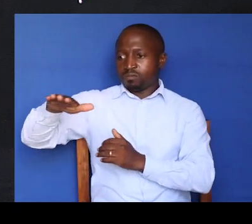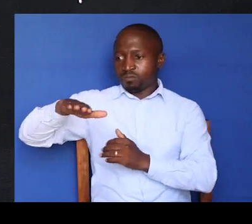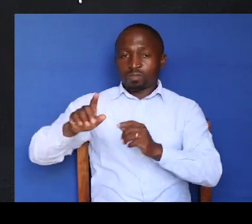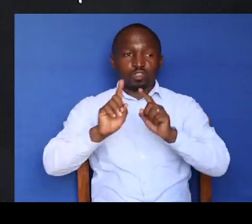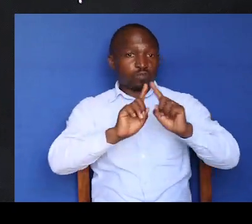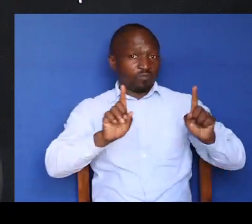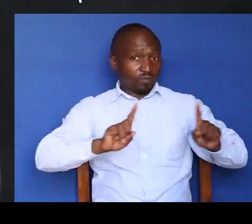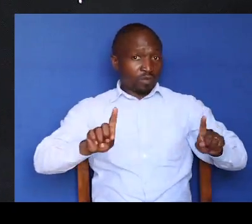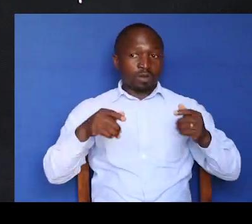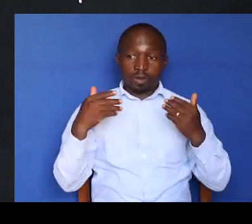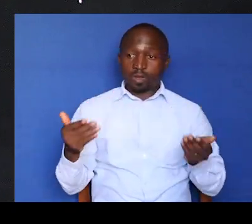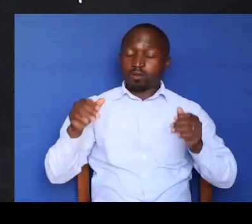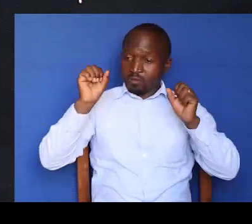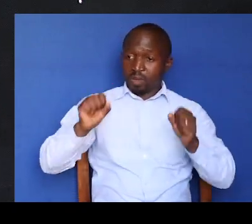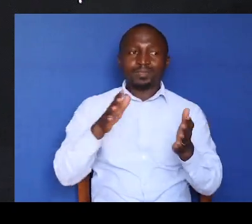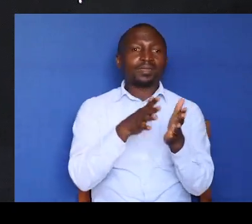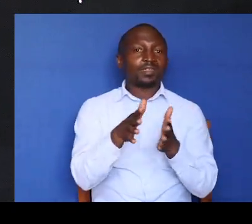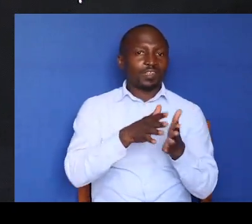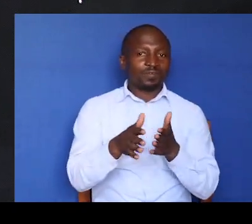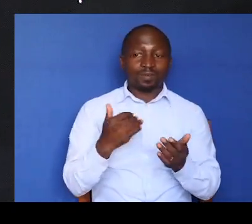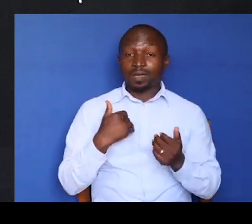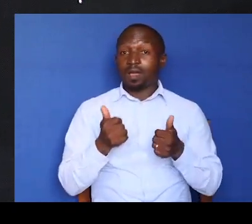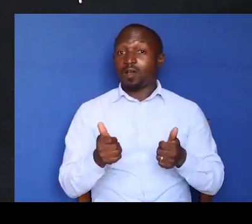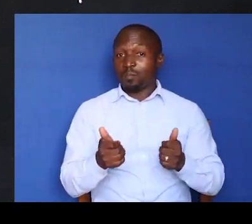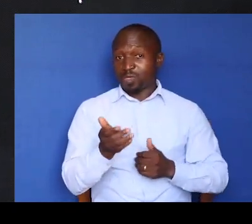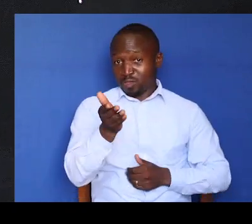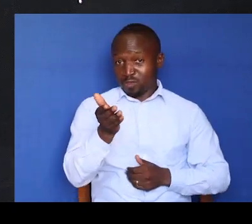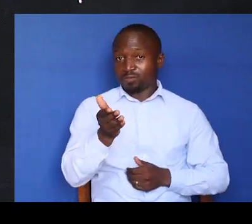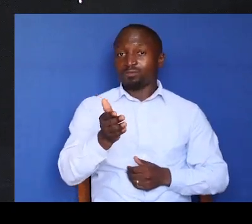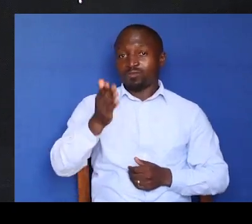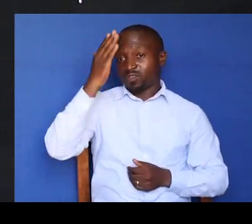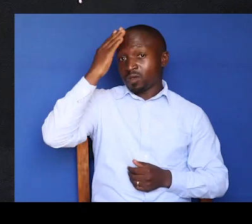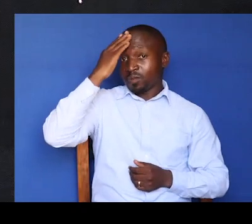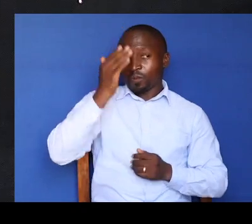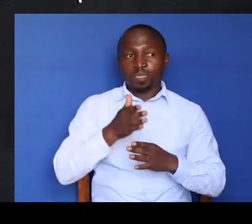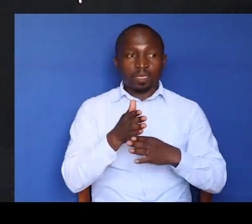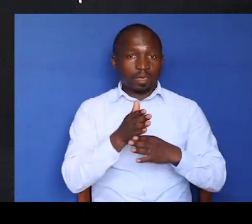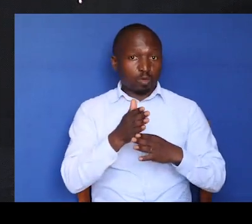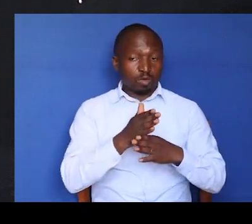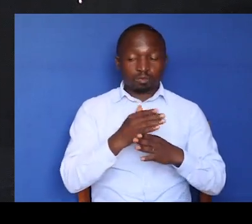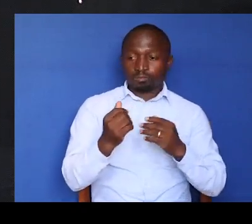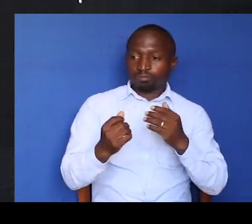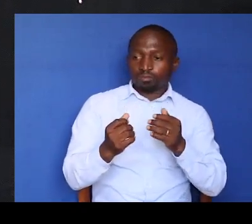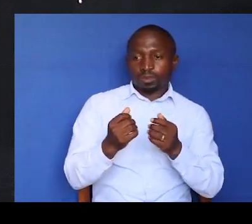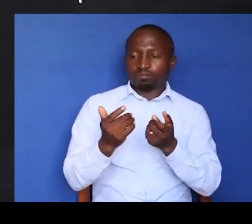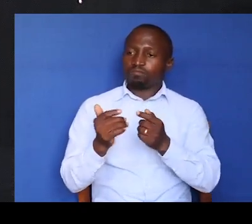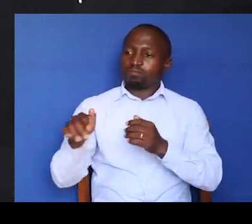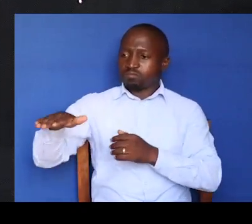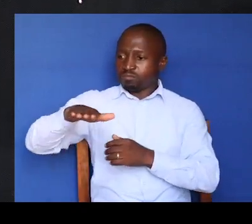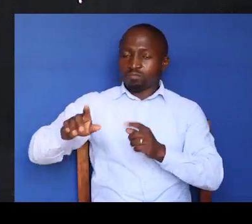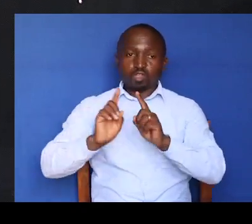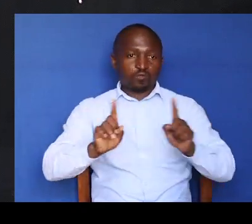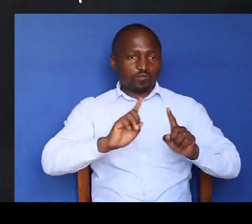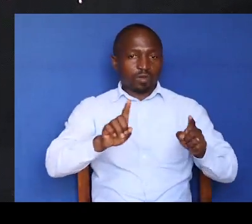should be disclosed. I hope, my dear students, you are aware enough with resultant features of river